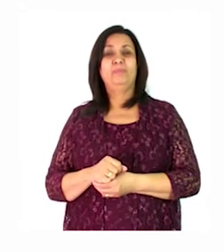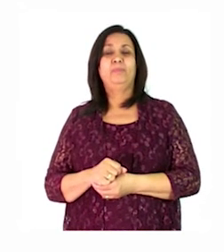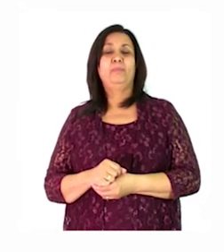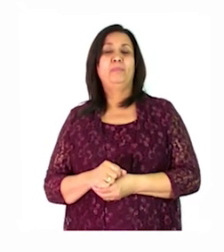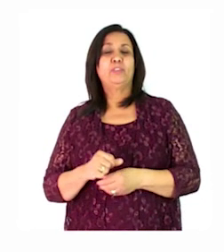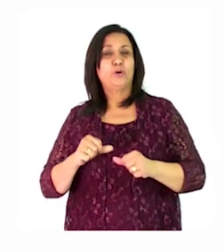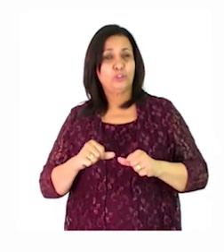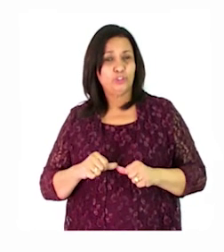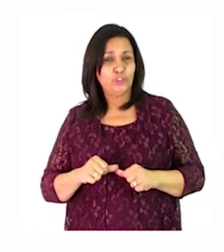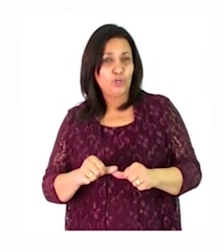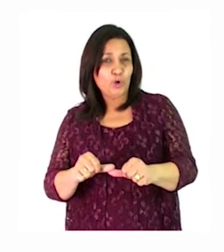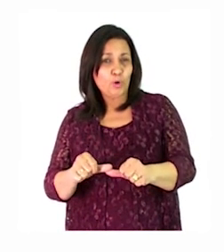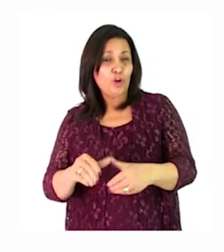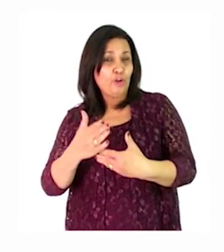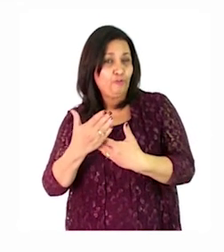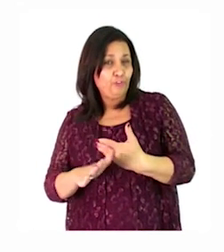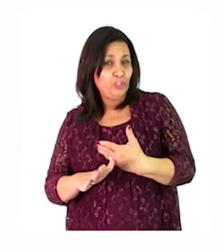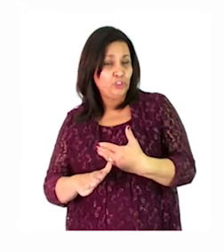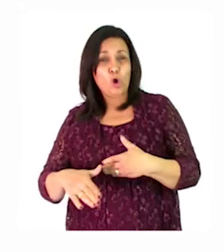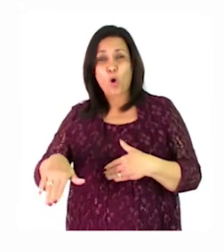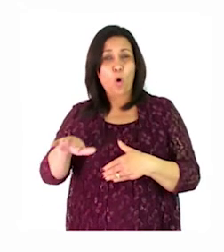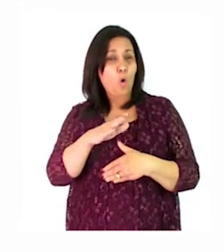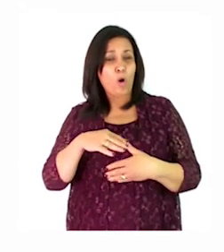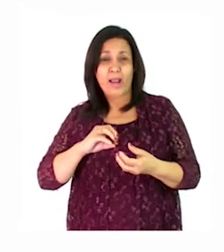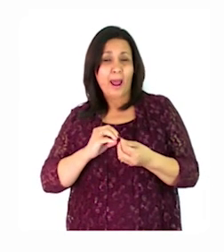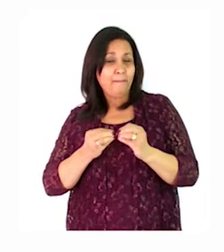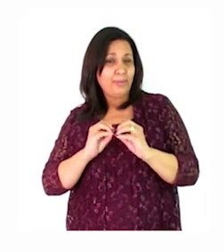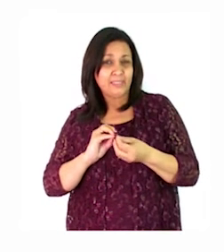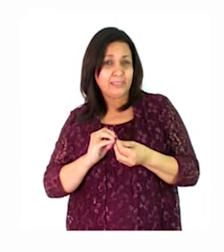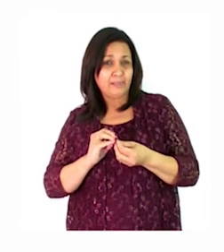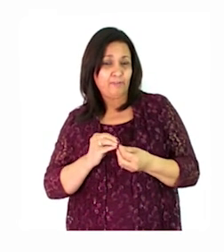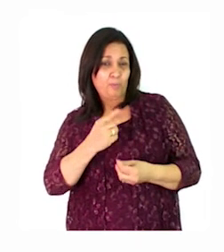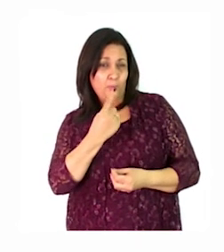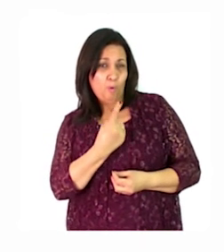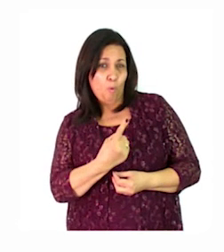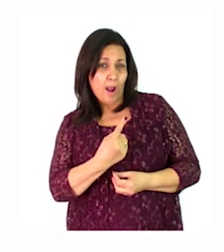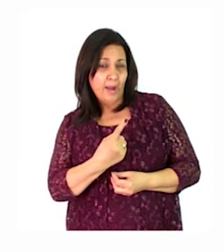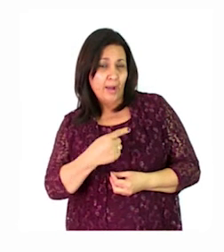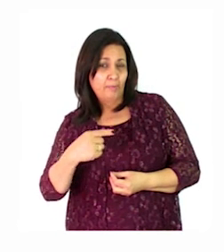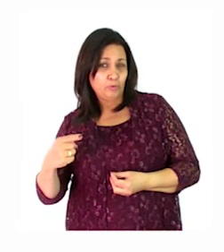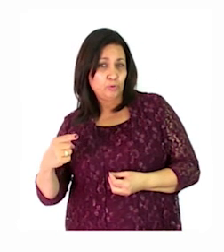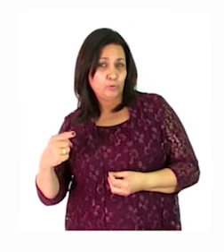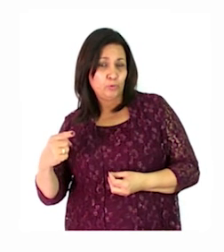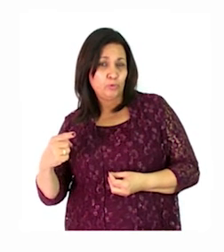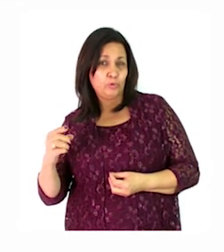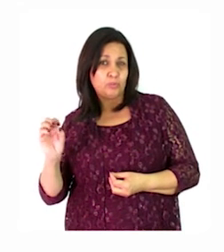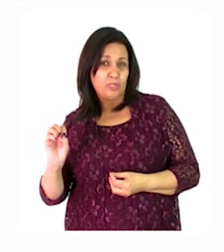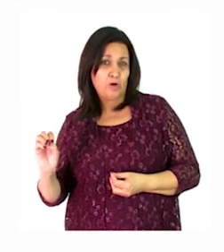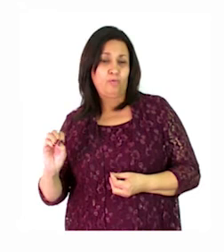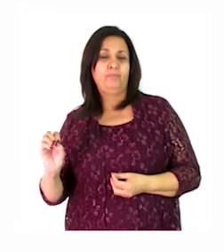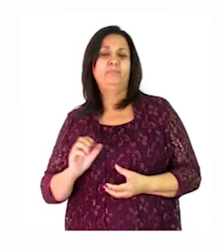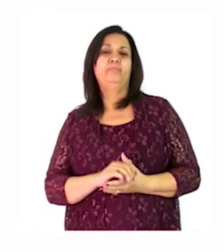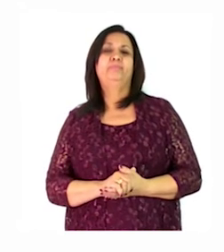you to complete all the numbers. Number 1, 2, and 3 has been demonstrated